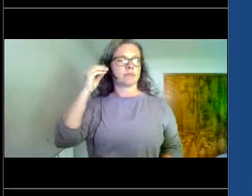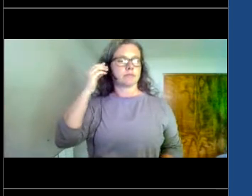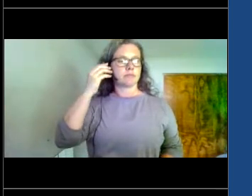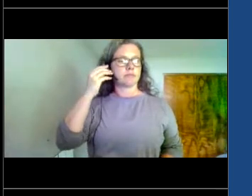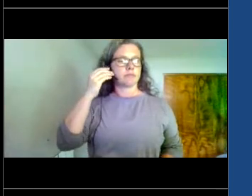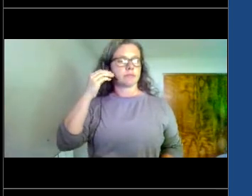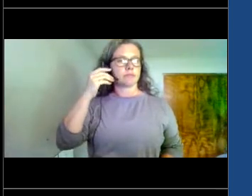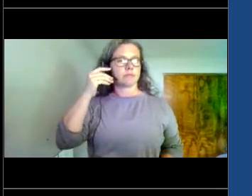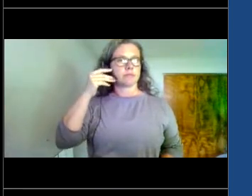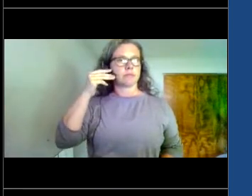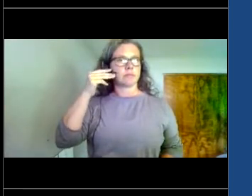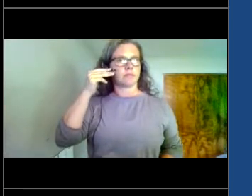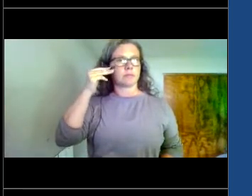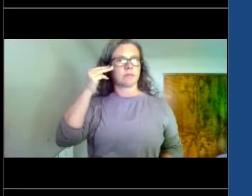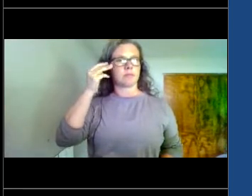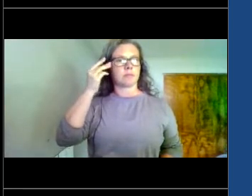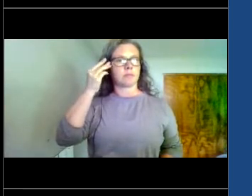conveyances.